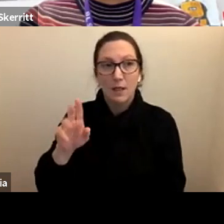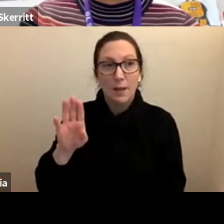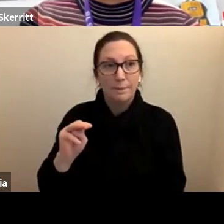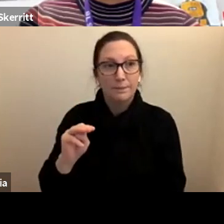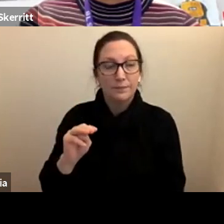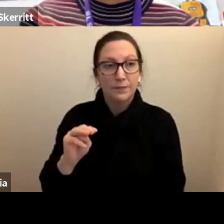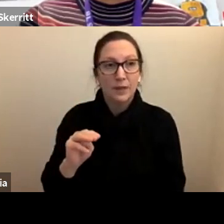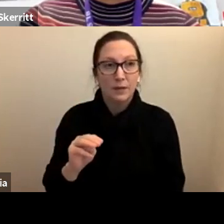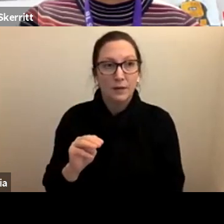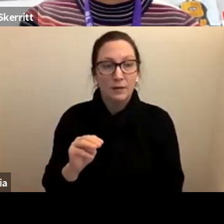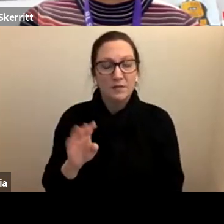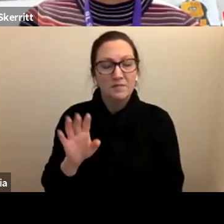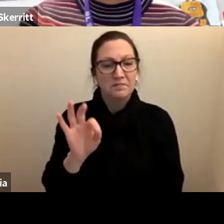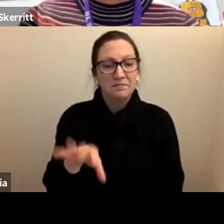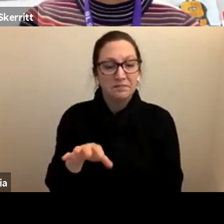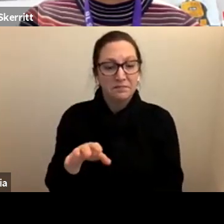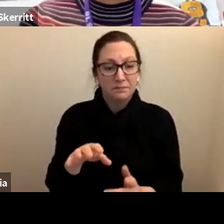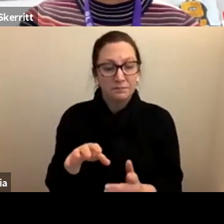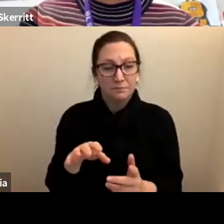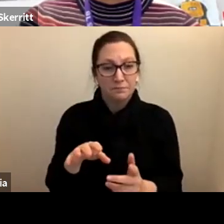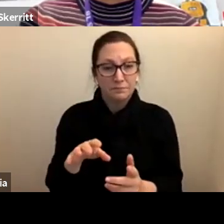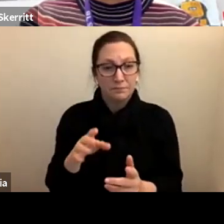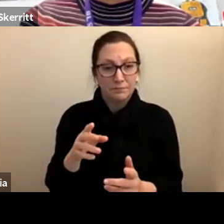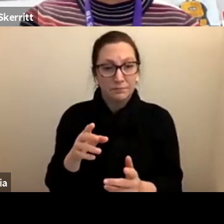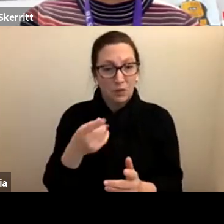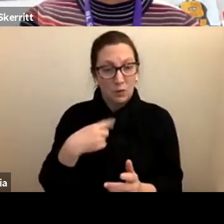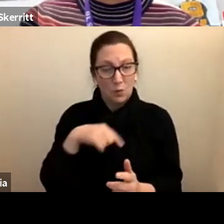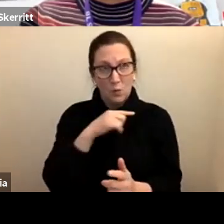Have we ever considered a 2-stage